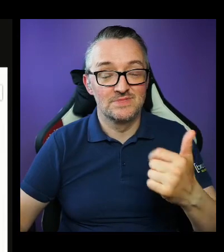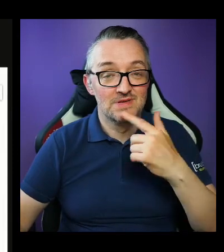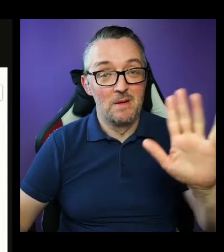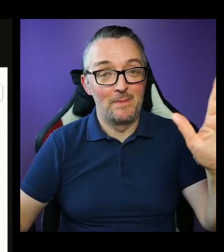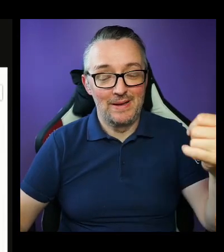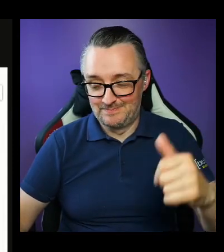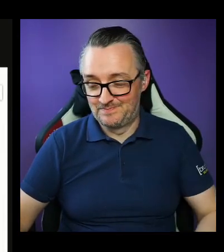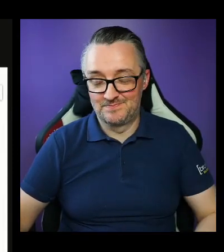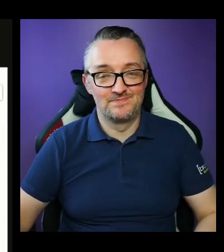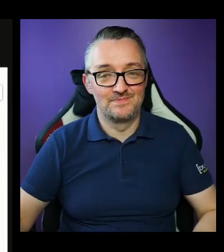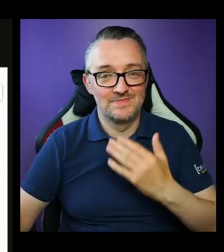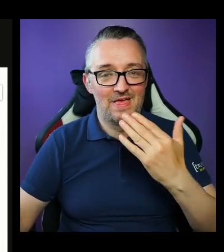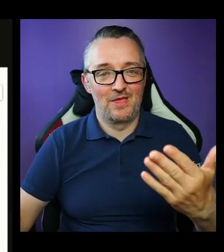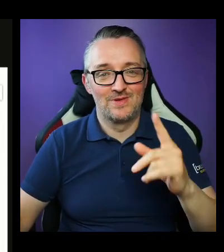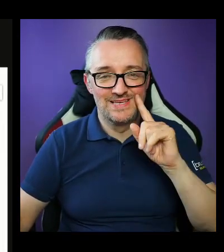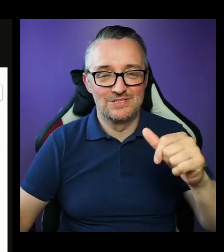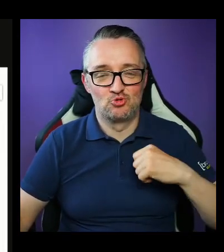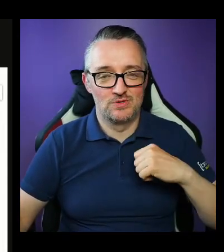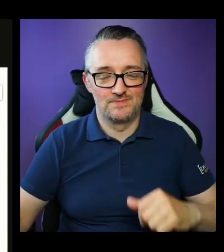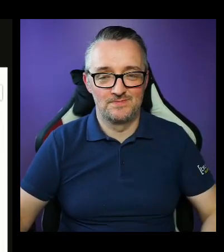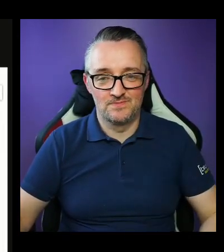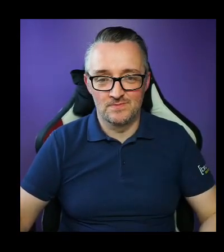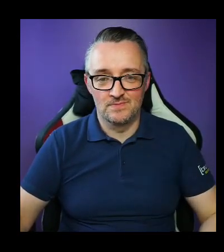everyone. Thanks everyone. See you soon.